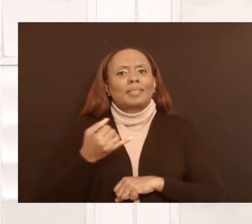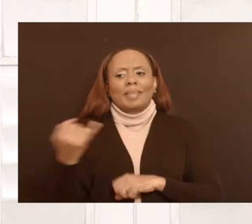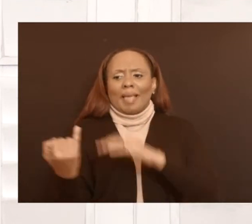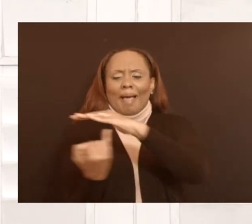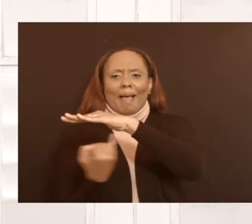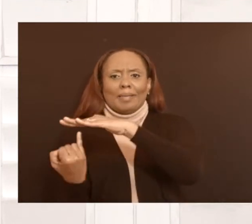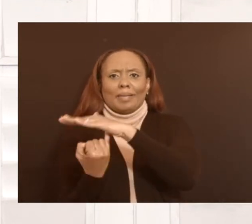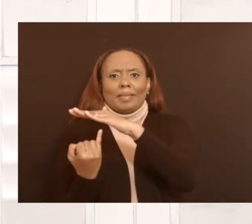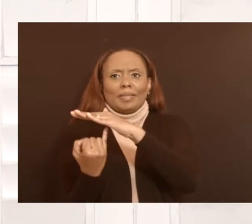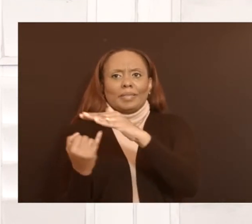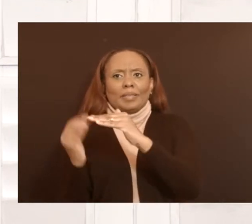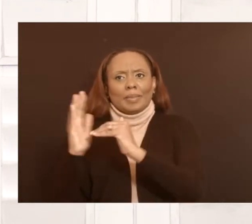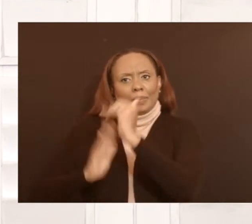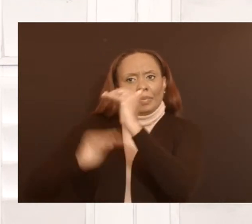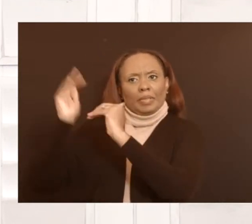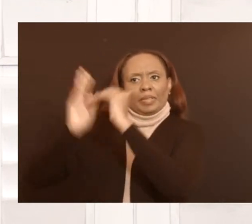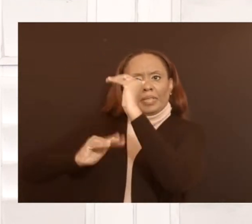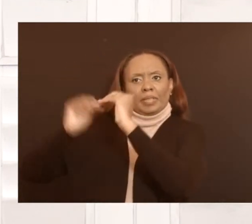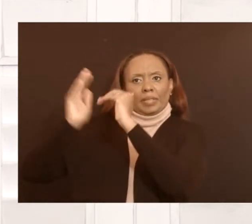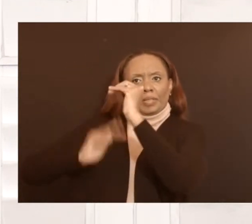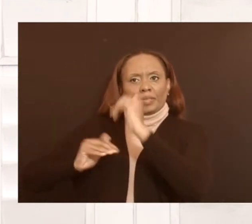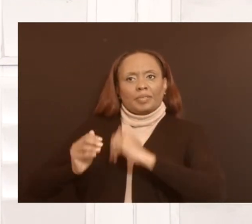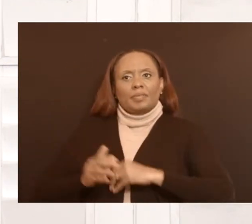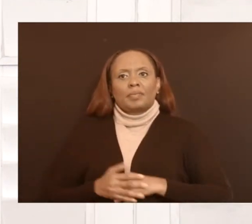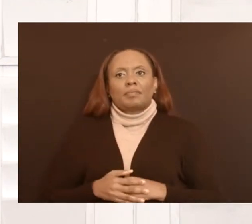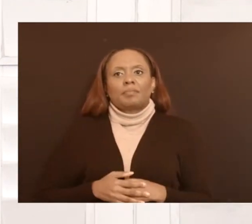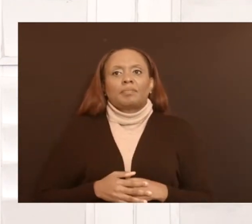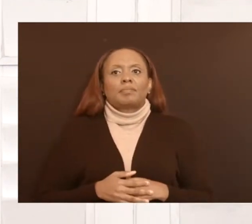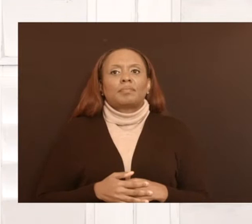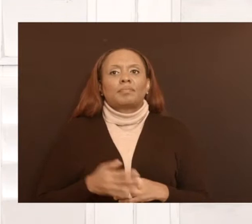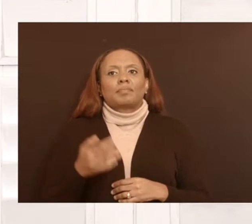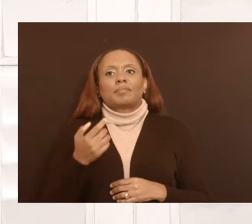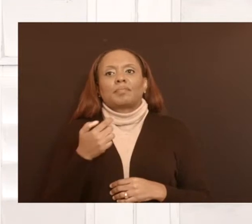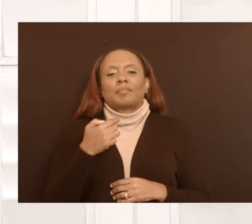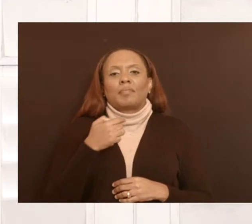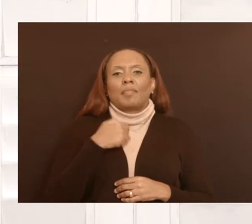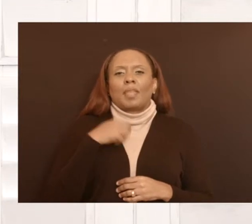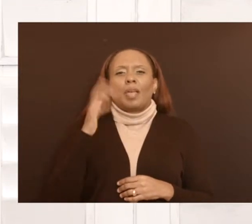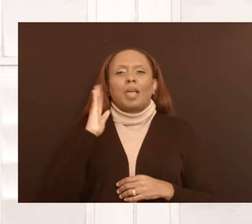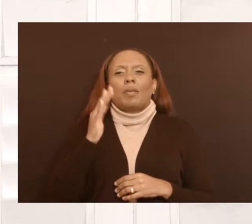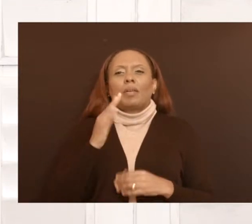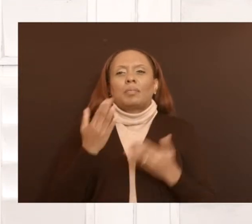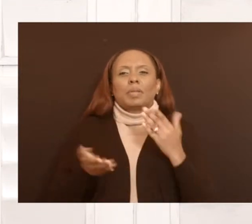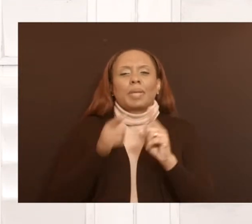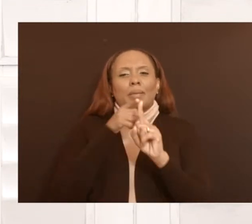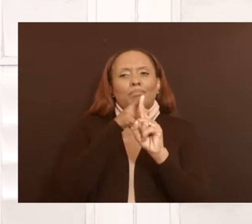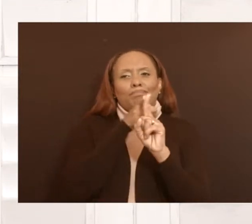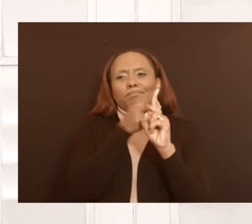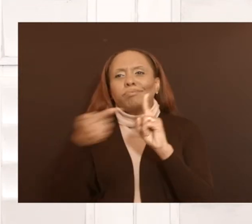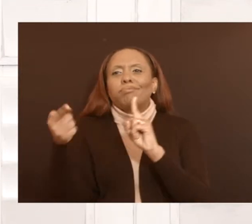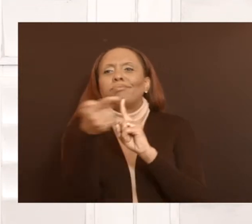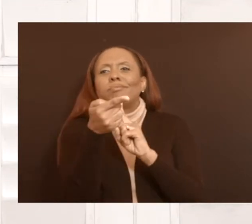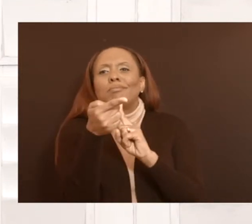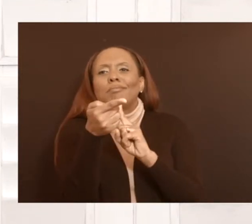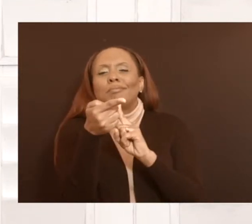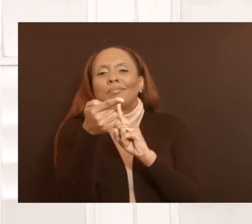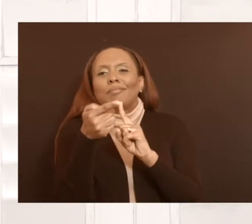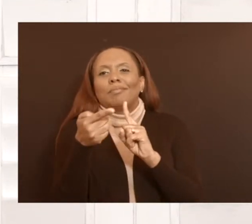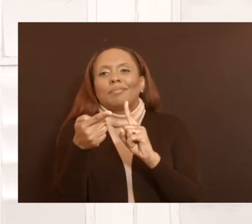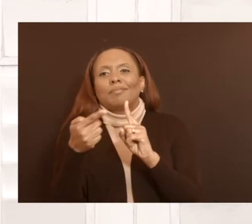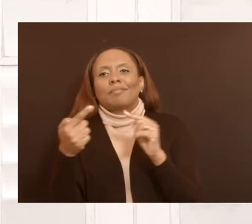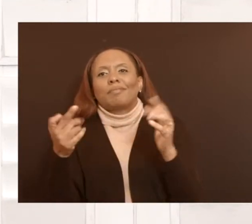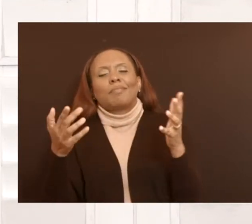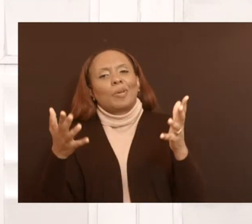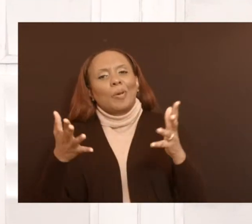end, I will take probably swing off my normal talk to really to encourage Barbados on a few important points.